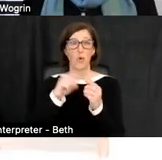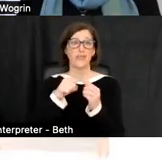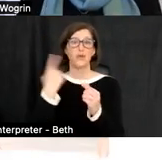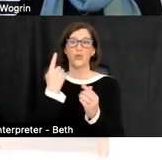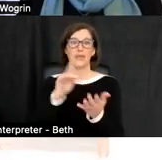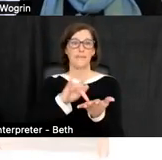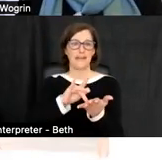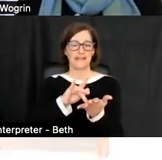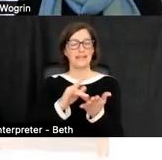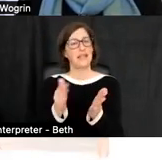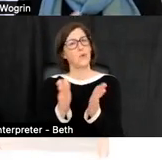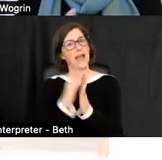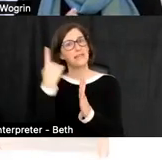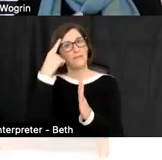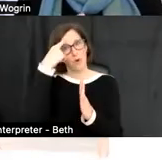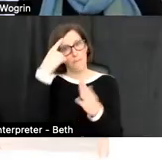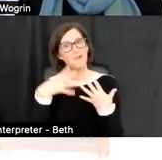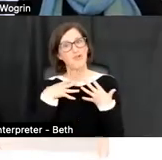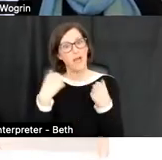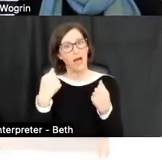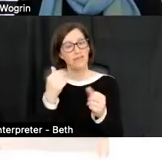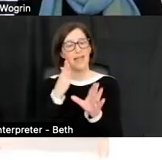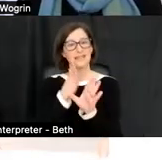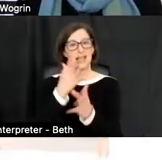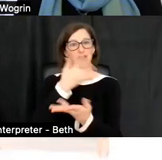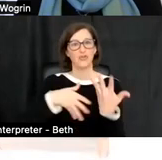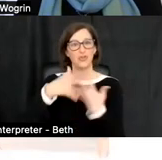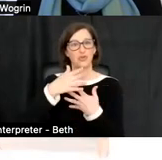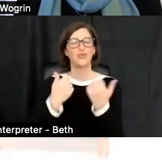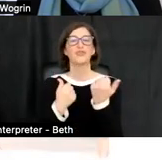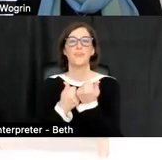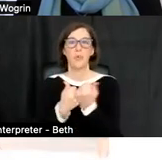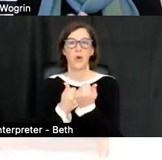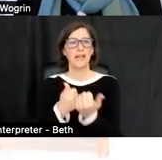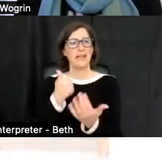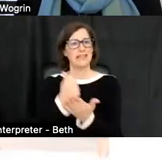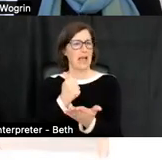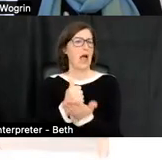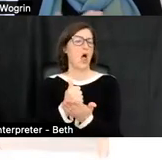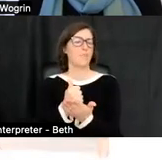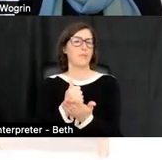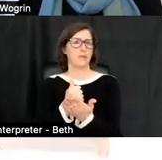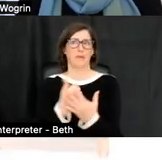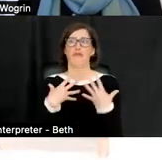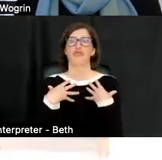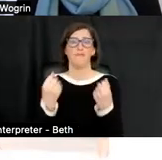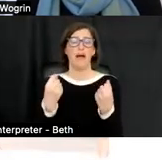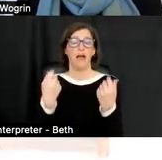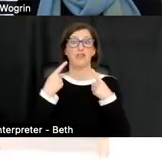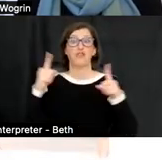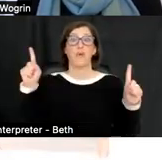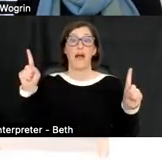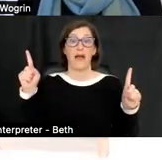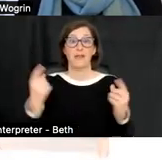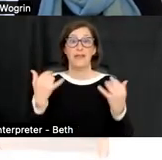were asking then for mental health and psychosocial support to help them really survive and thrive now that they did